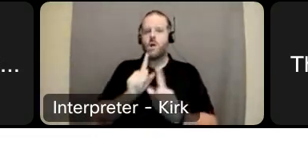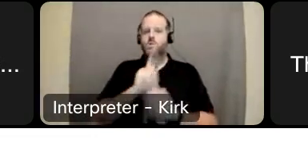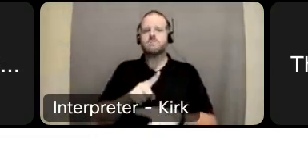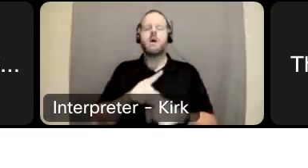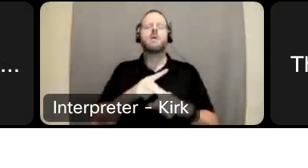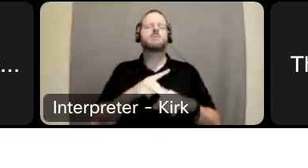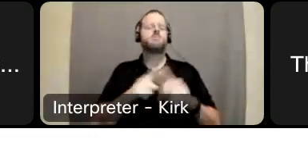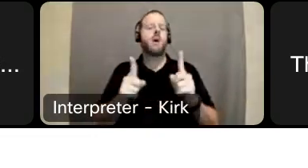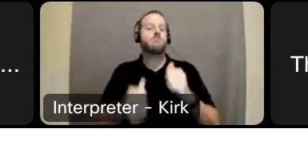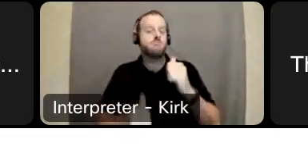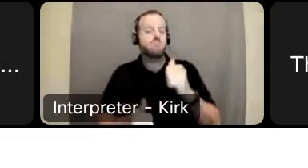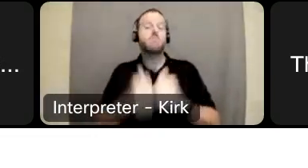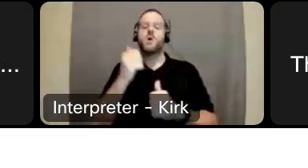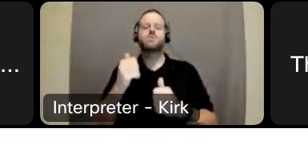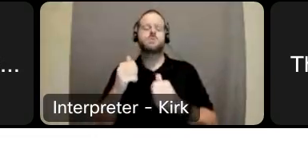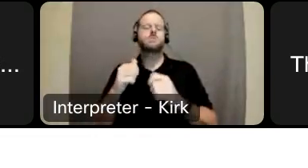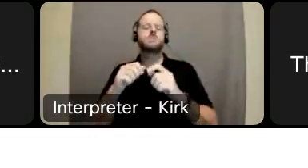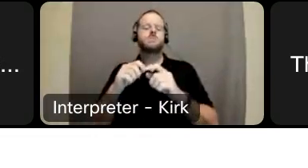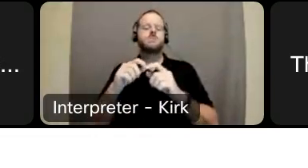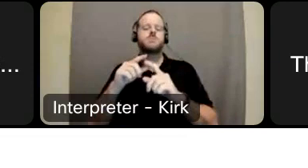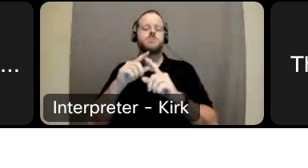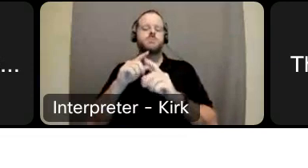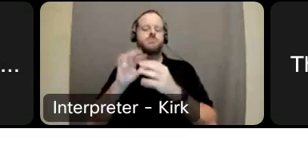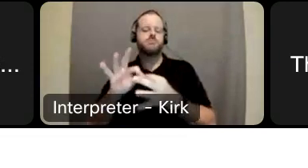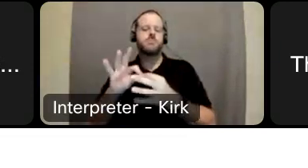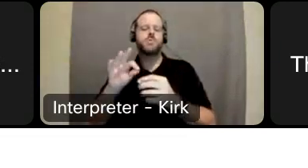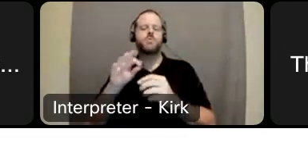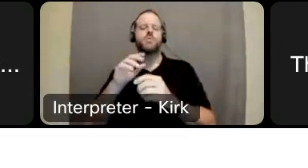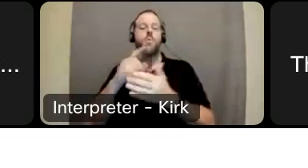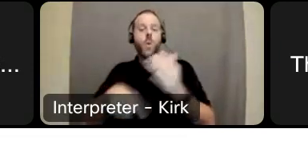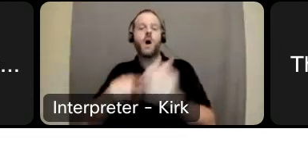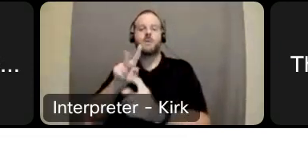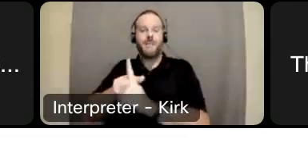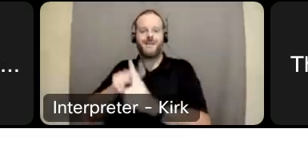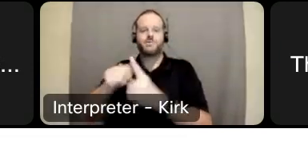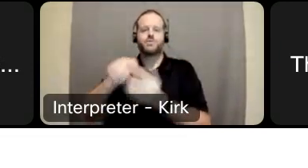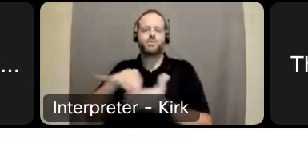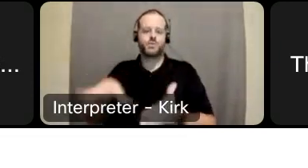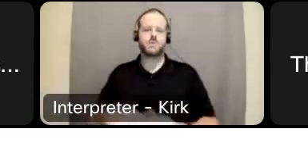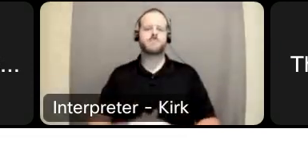you get questions that do apply to that student.